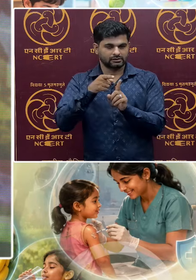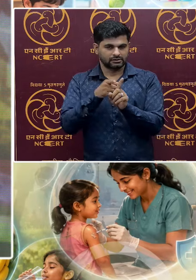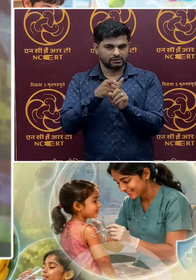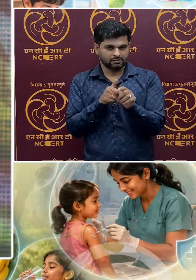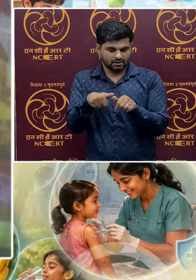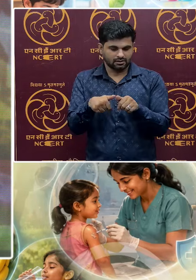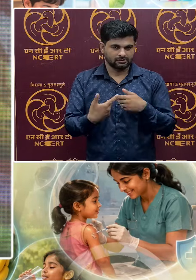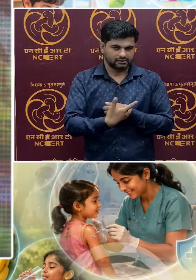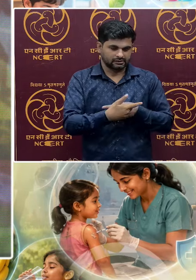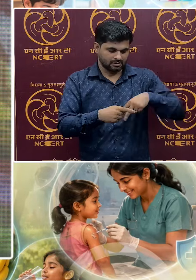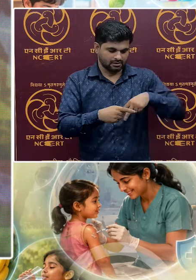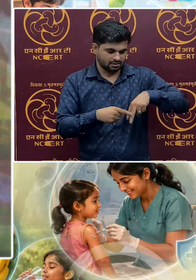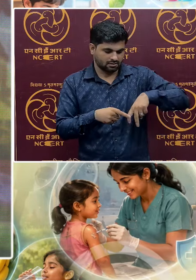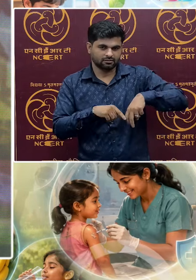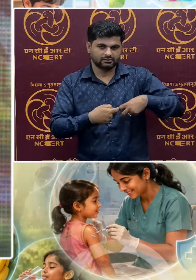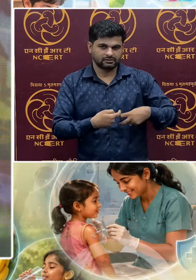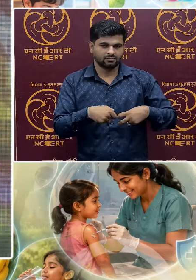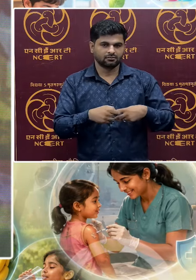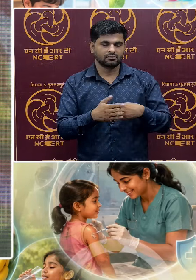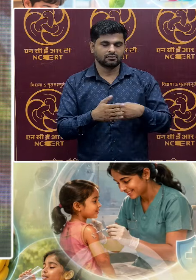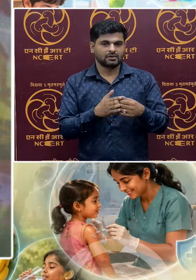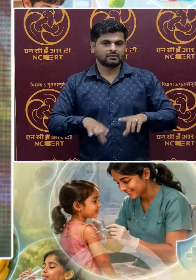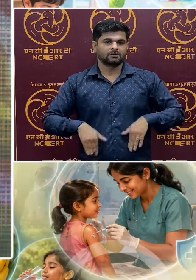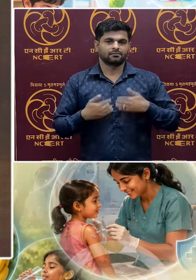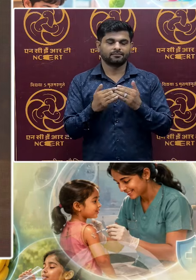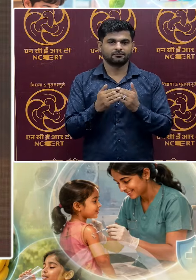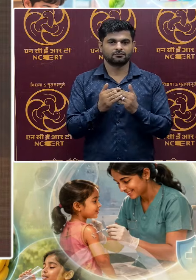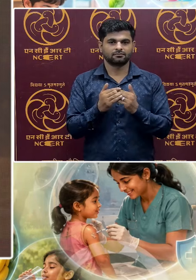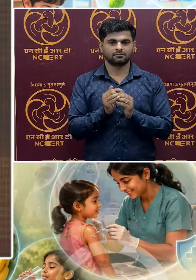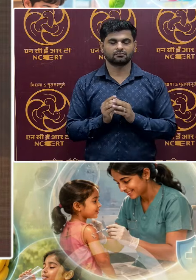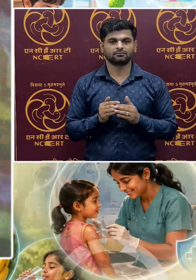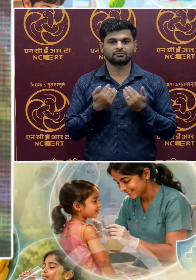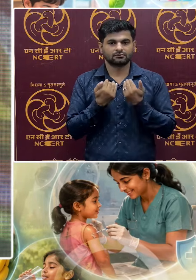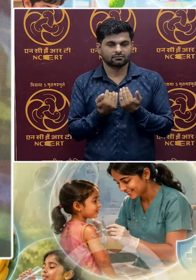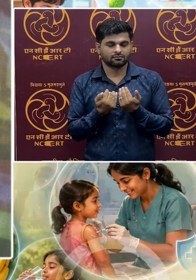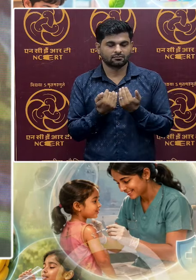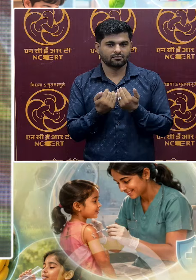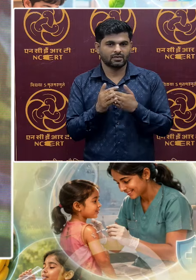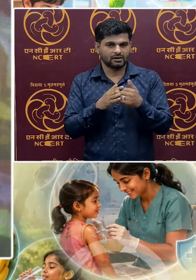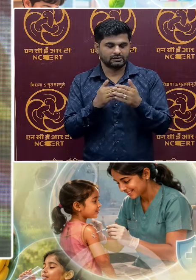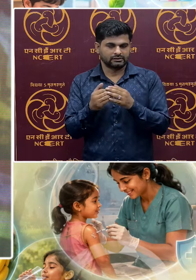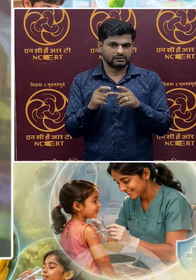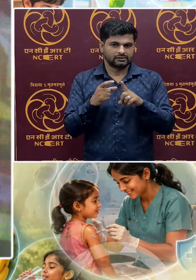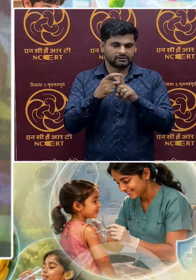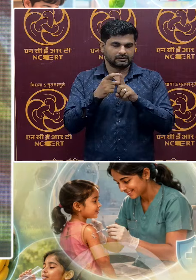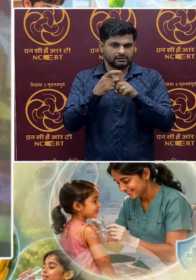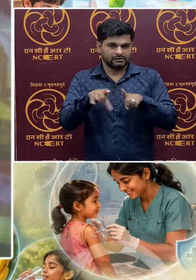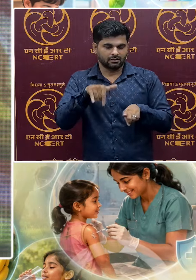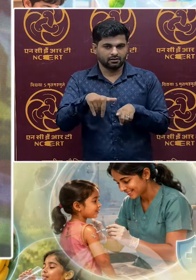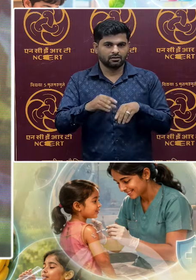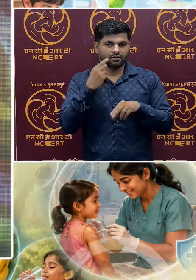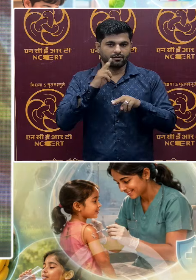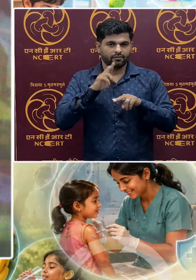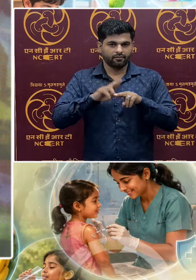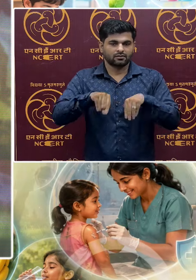for his whole life. It is so dangerous. And if you give 2